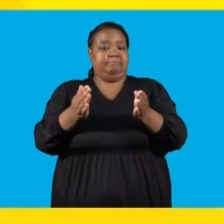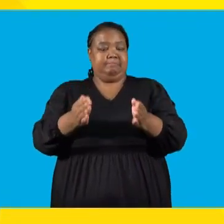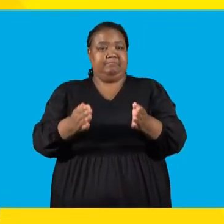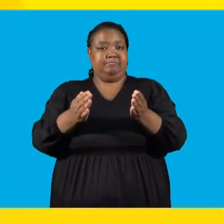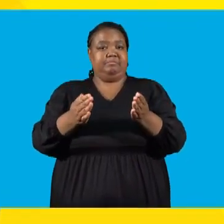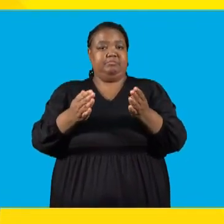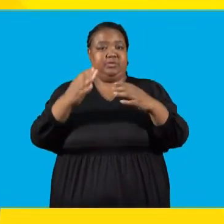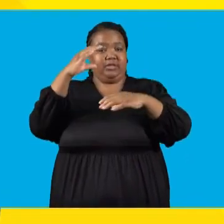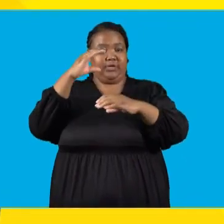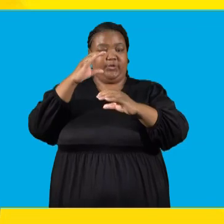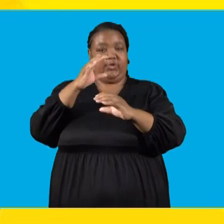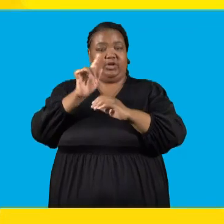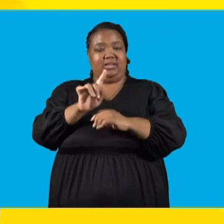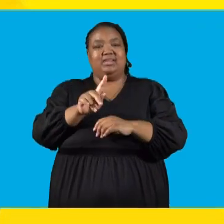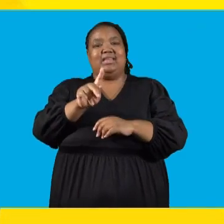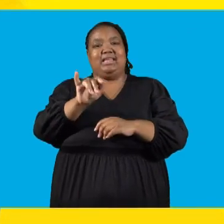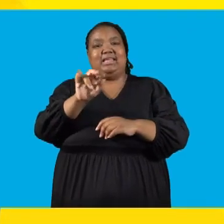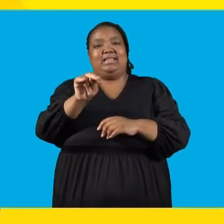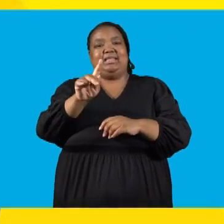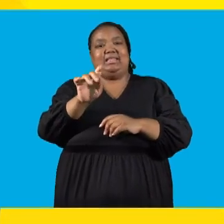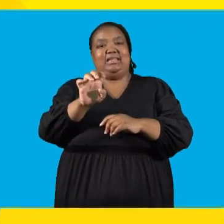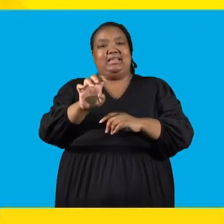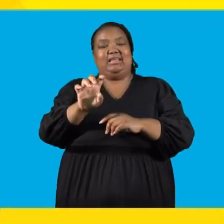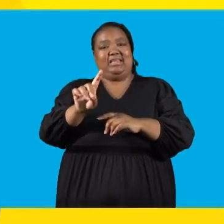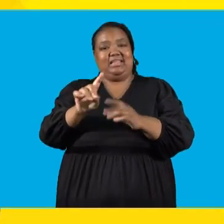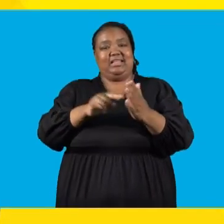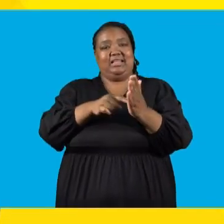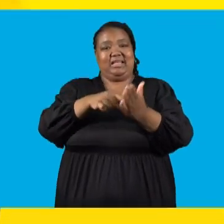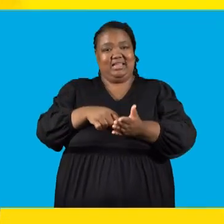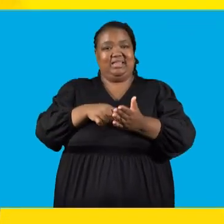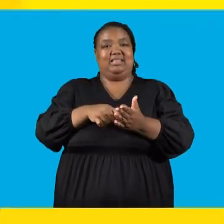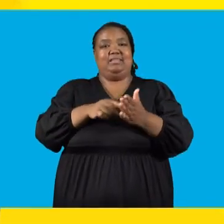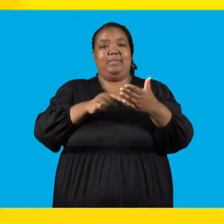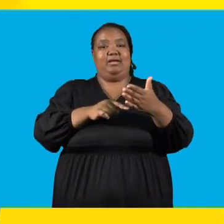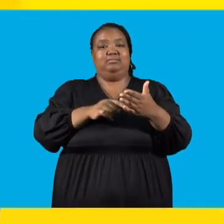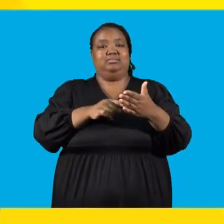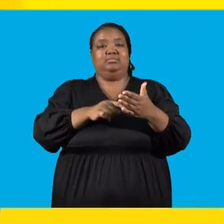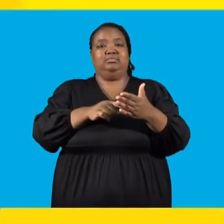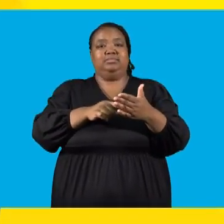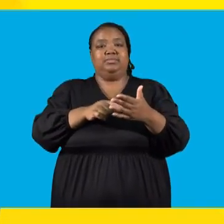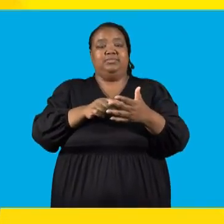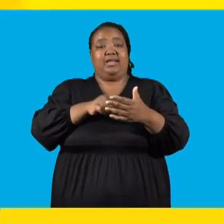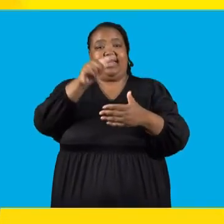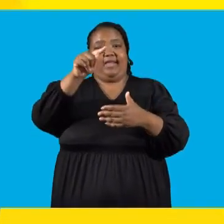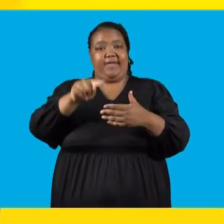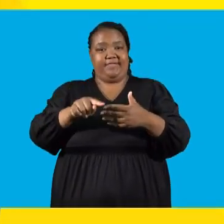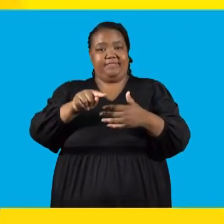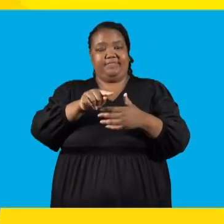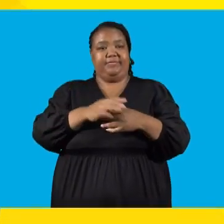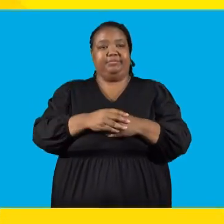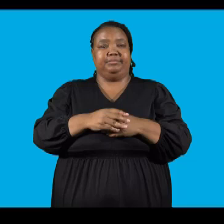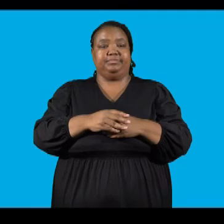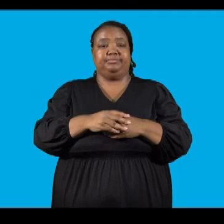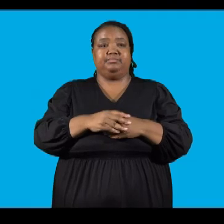section, we're going to look at the King demand curve. So our next question will be based on the King demand